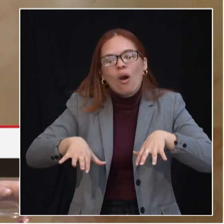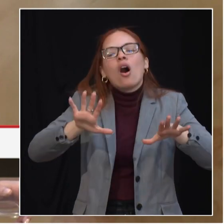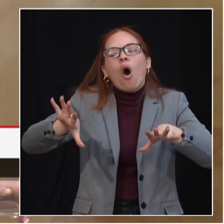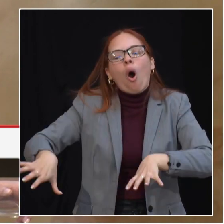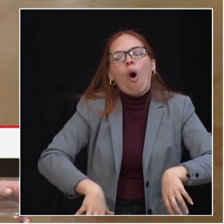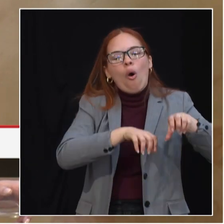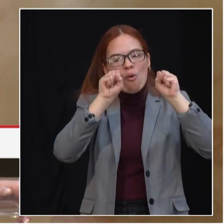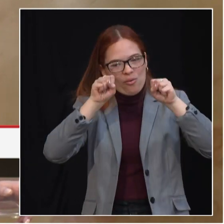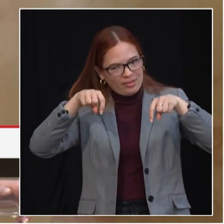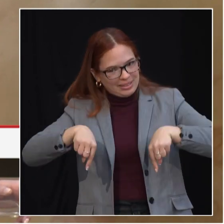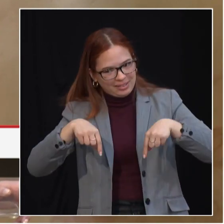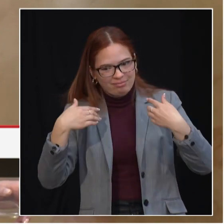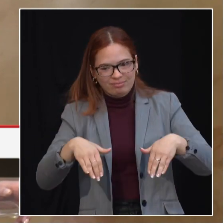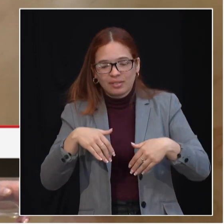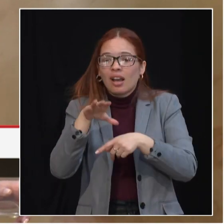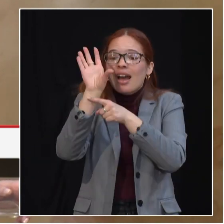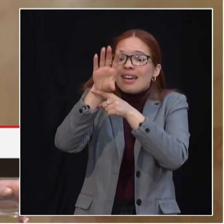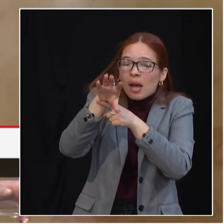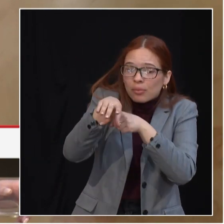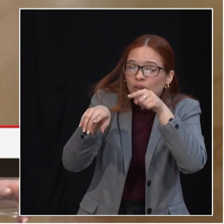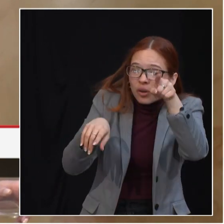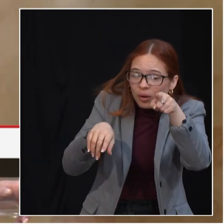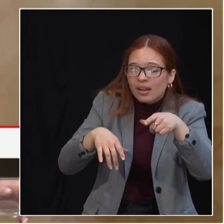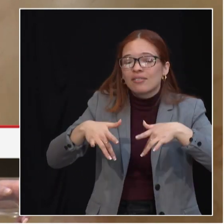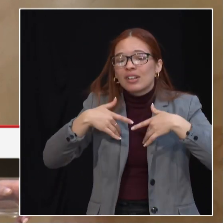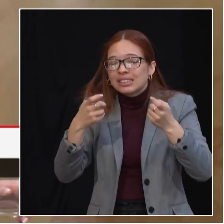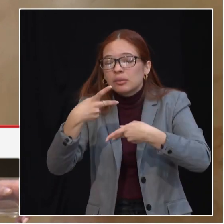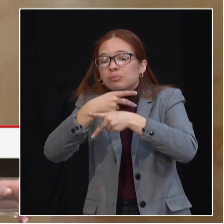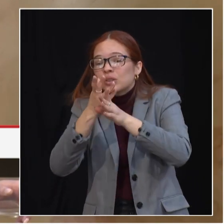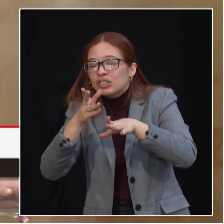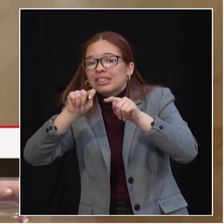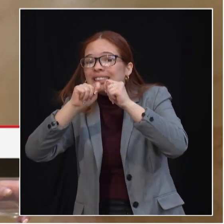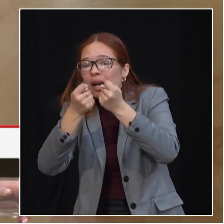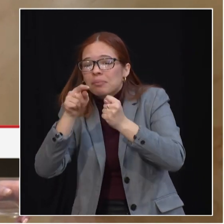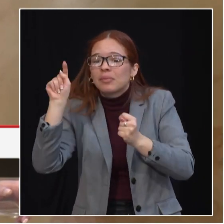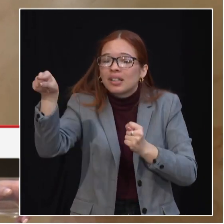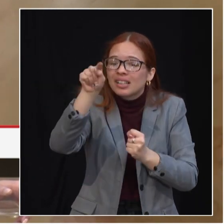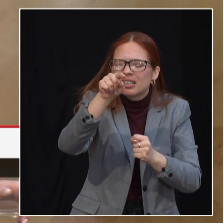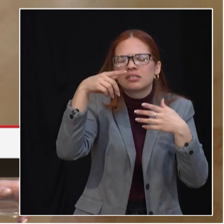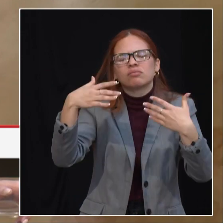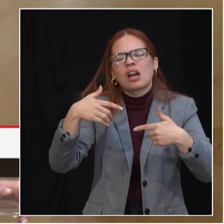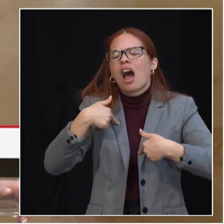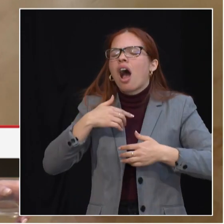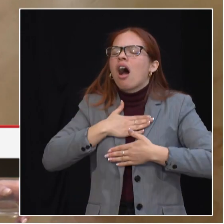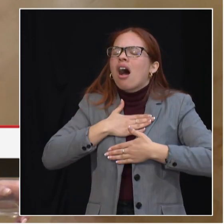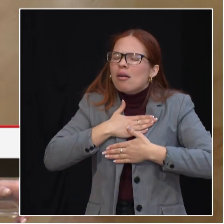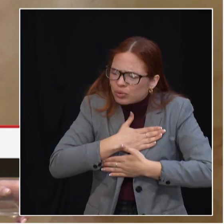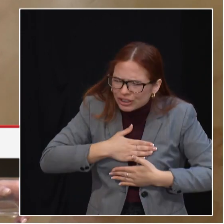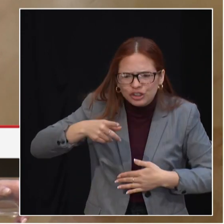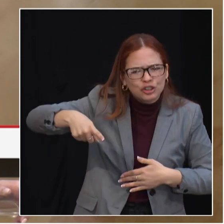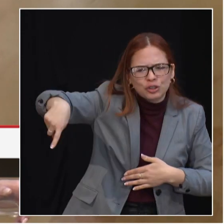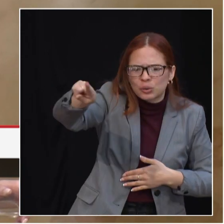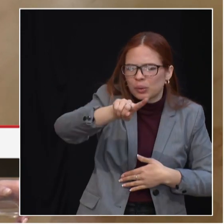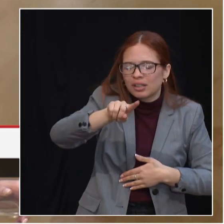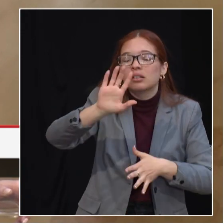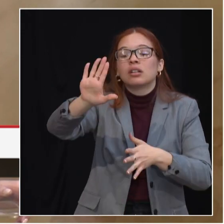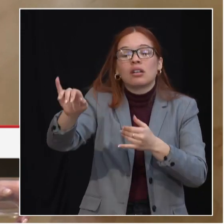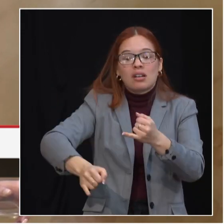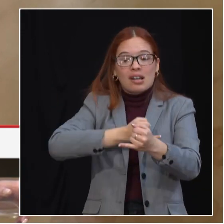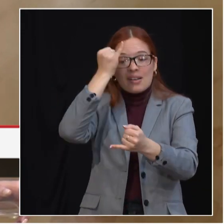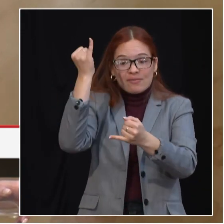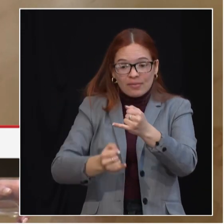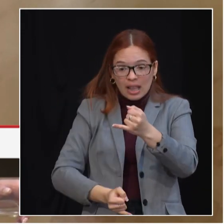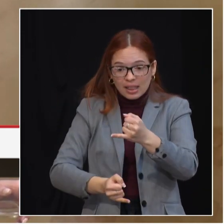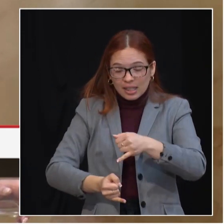camera crew, our event production team, we appreciate you. And finally,